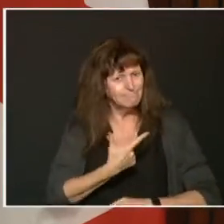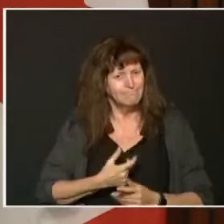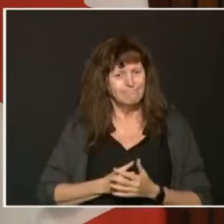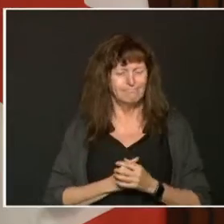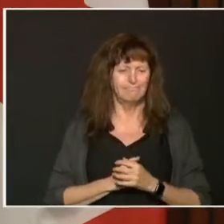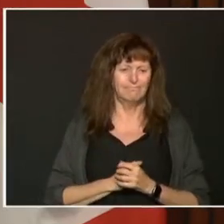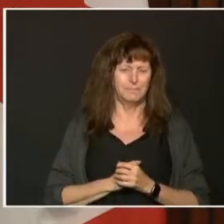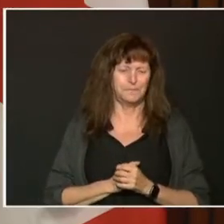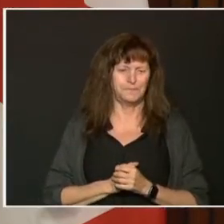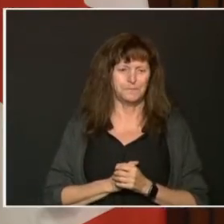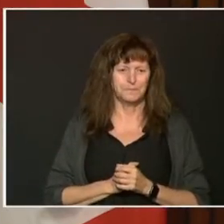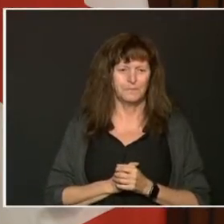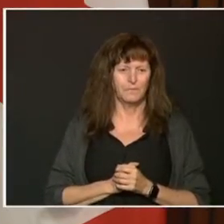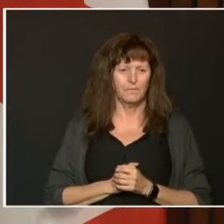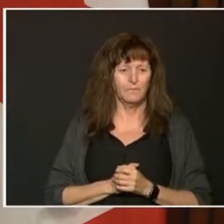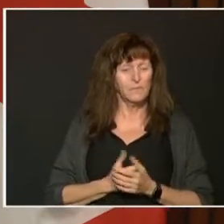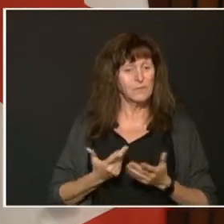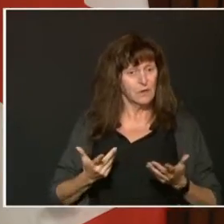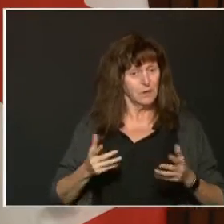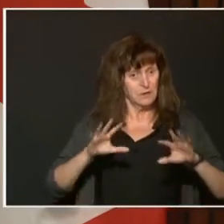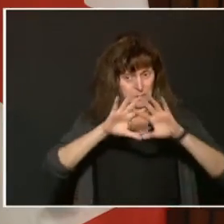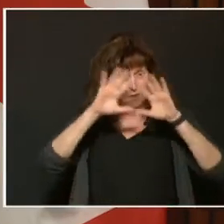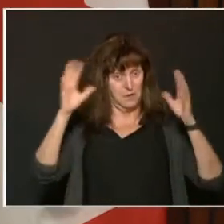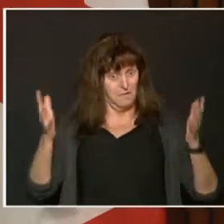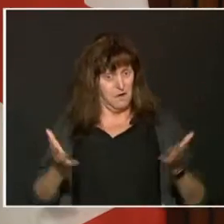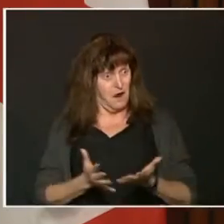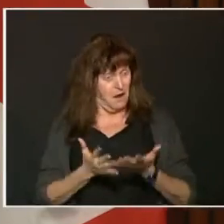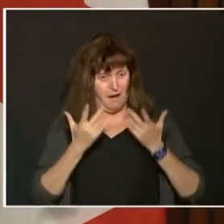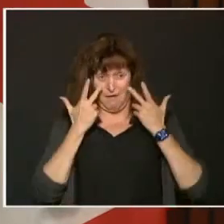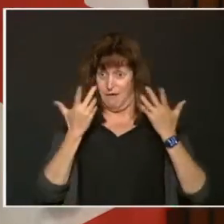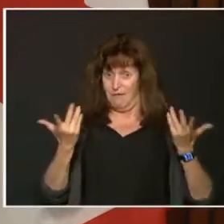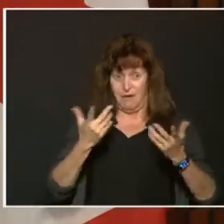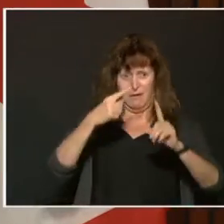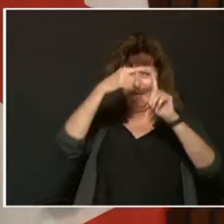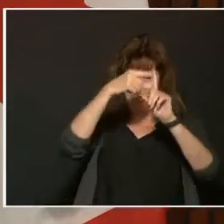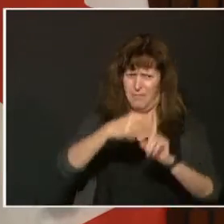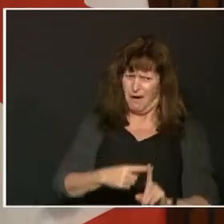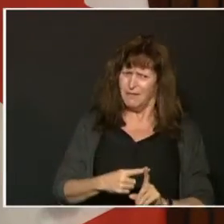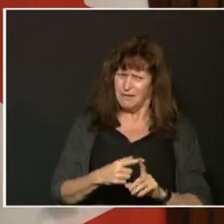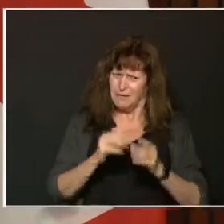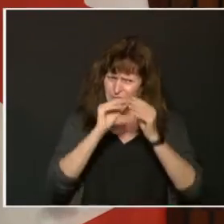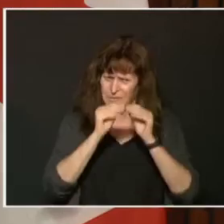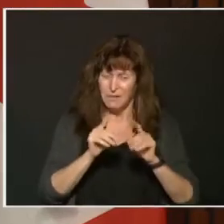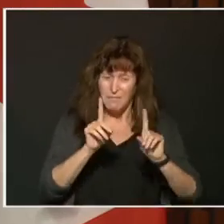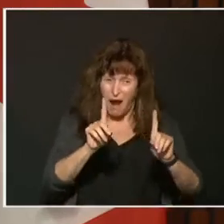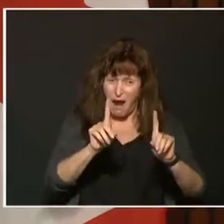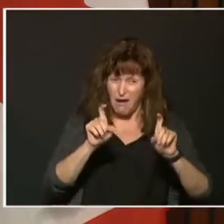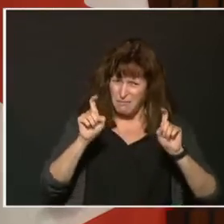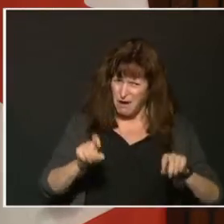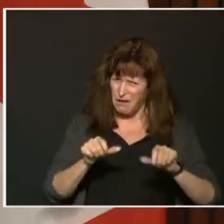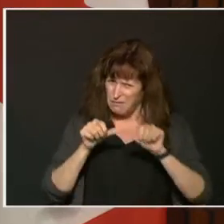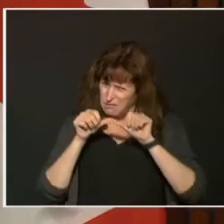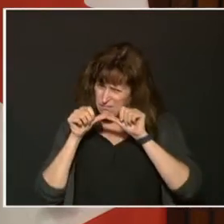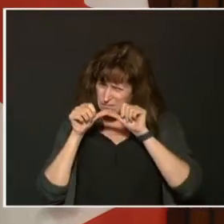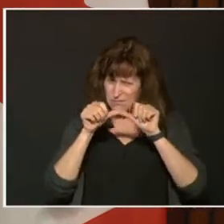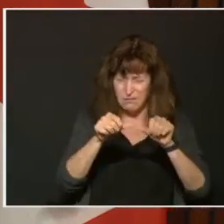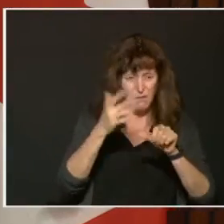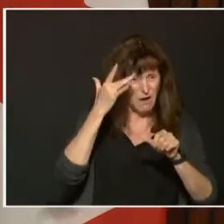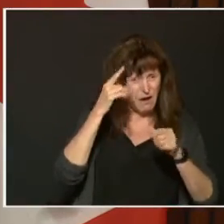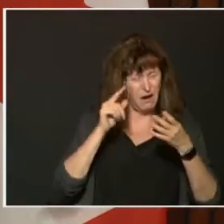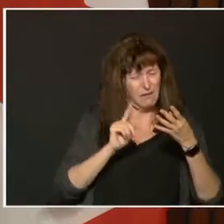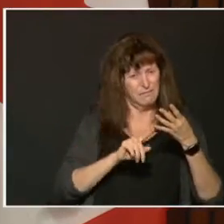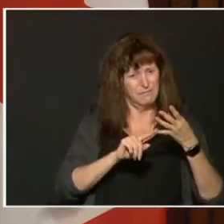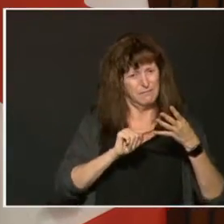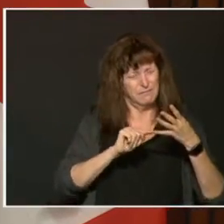Overall, we are continuing to see positive trends, but we remain very concerned about the Delta variant. This